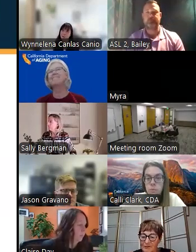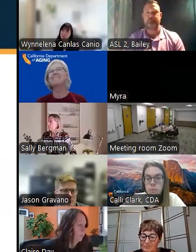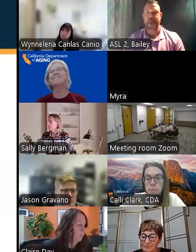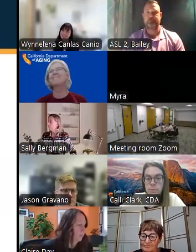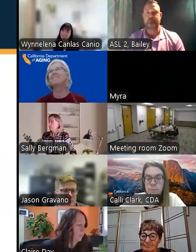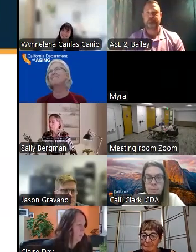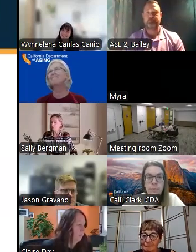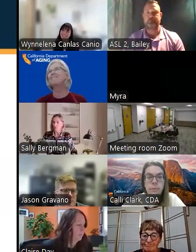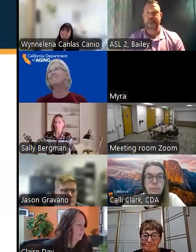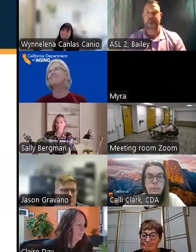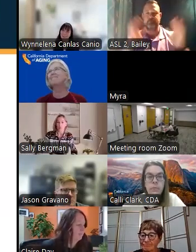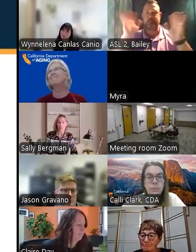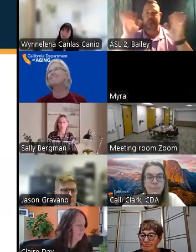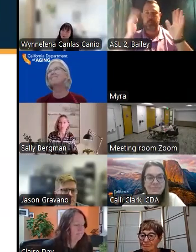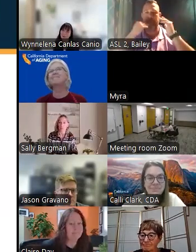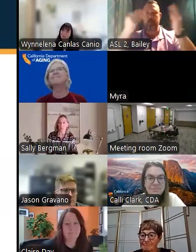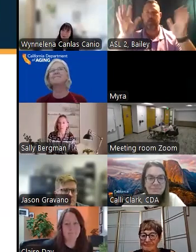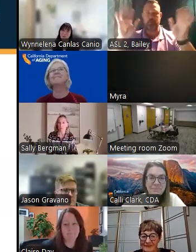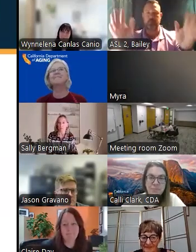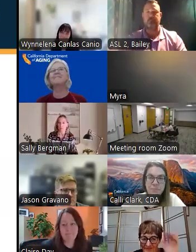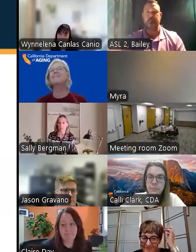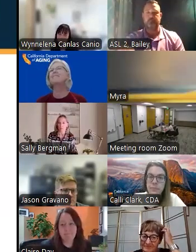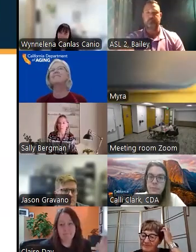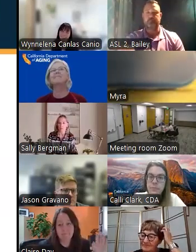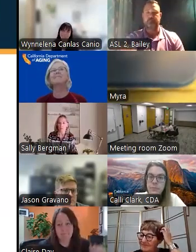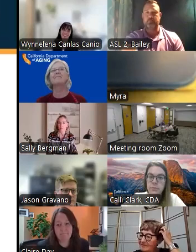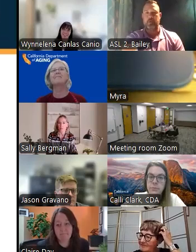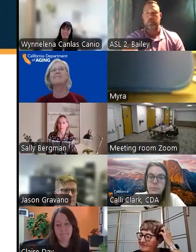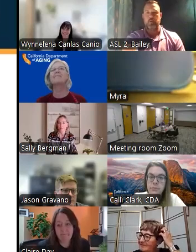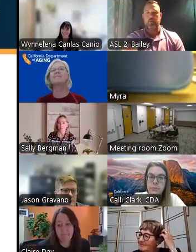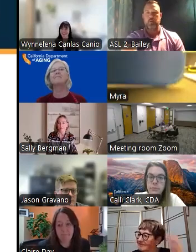We'll close the meeting. Thank you very much. Happy holidays, you all.